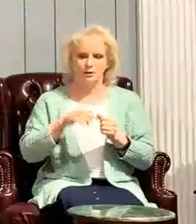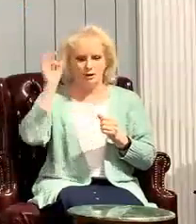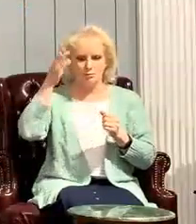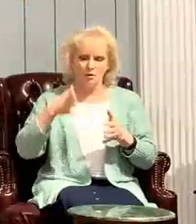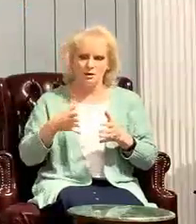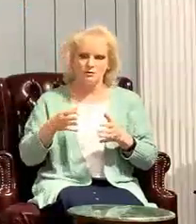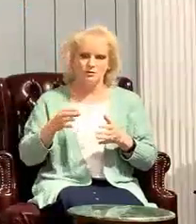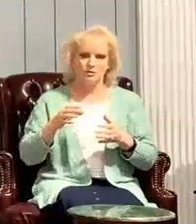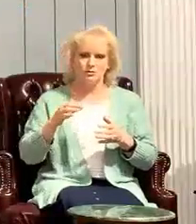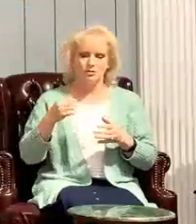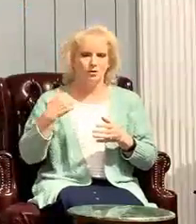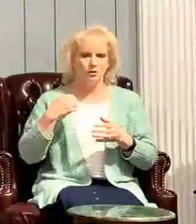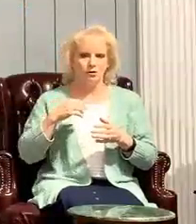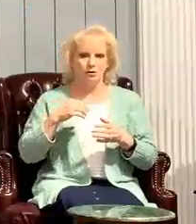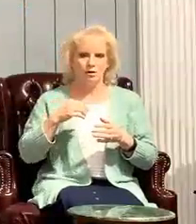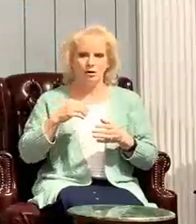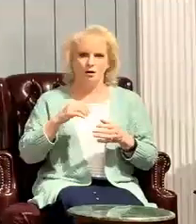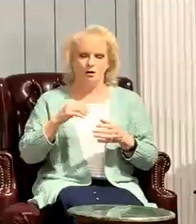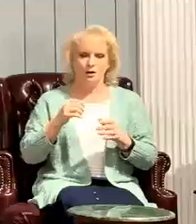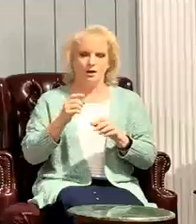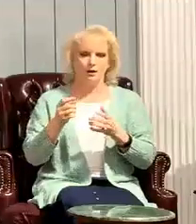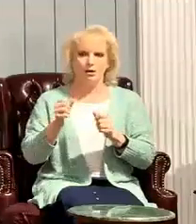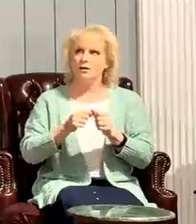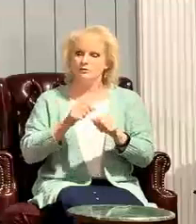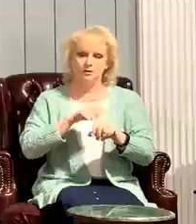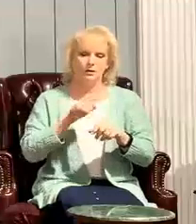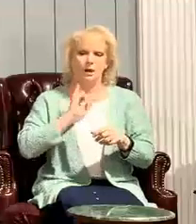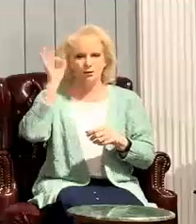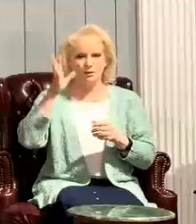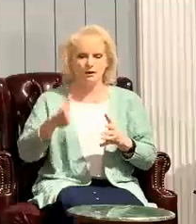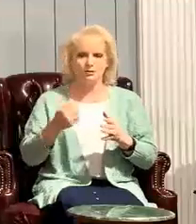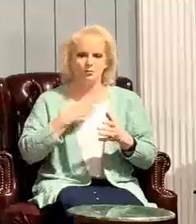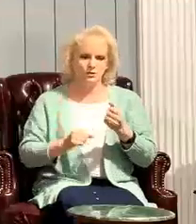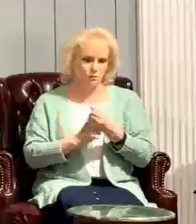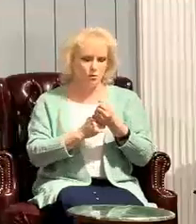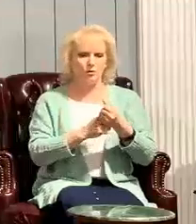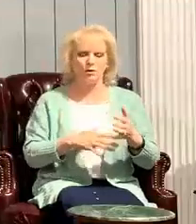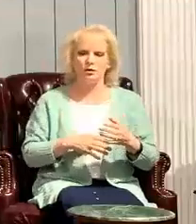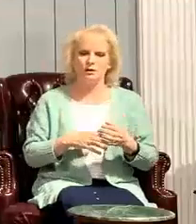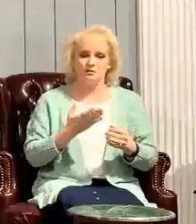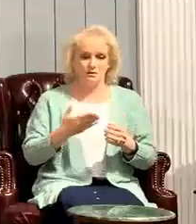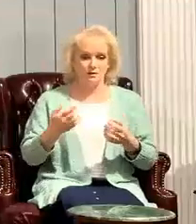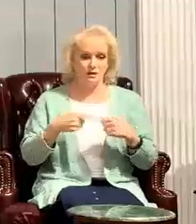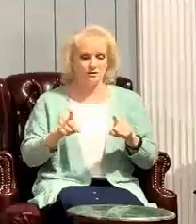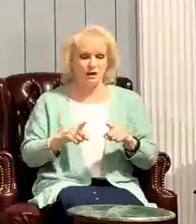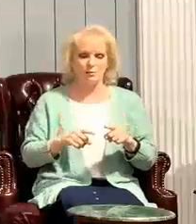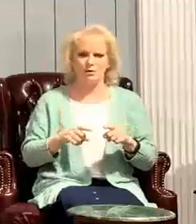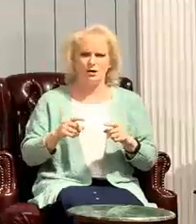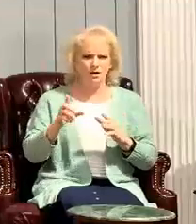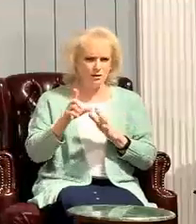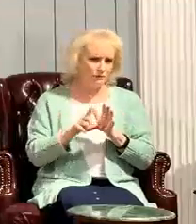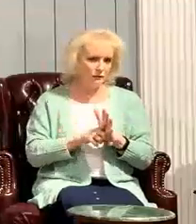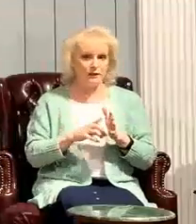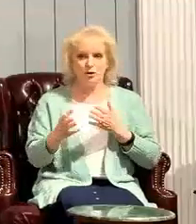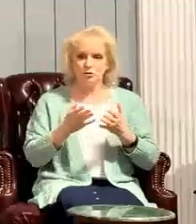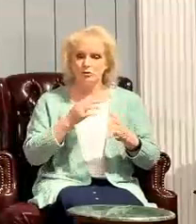here, we support Christian Law Association. And we've done that. Christian Law Association, when things happen of a legal nature, I contact Christian Law Association.